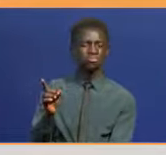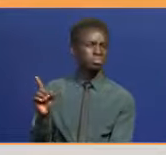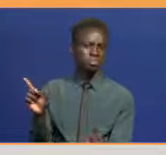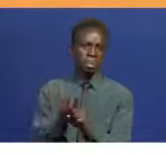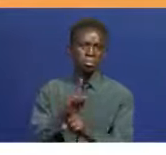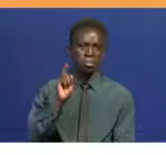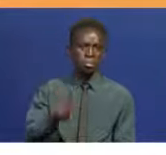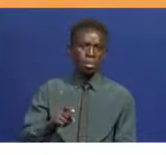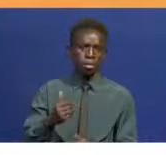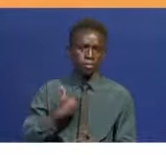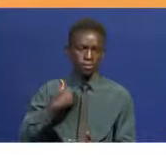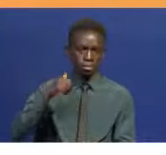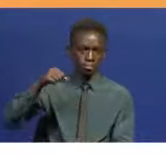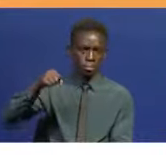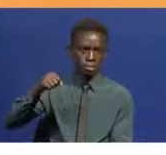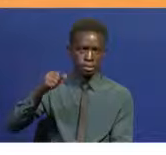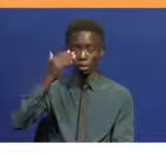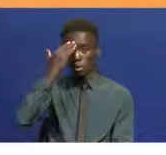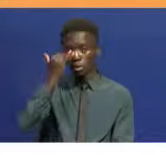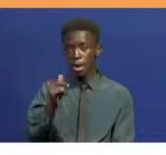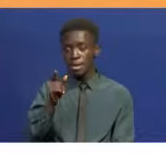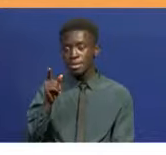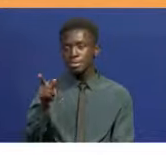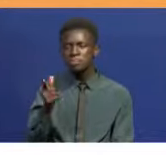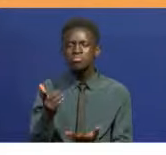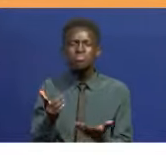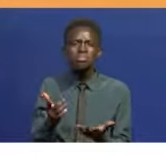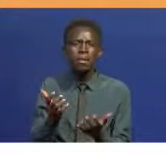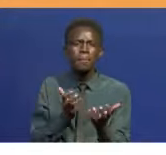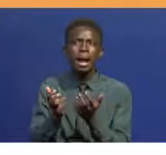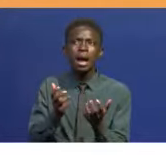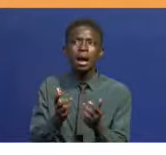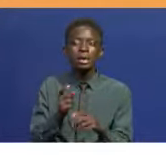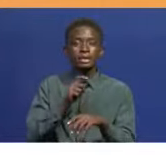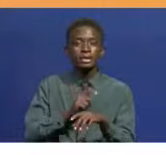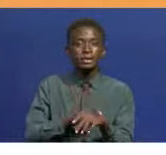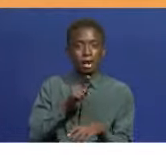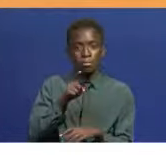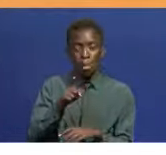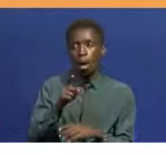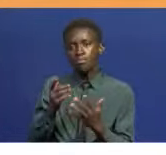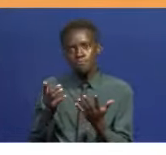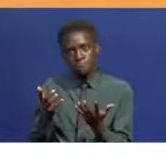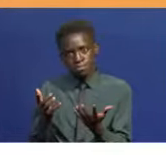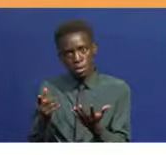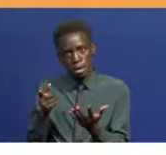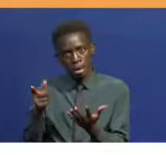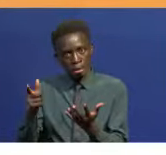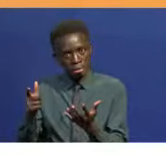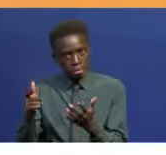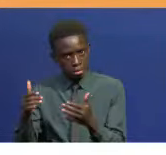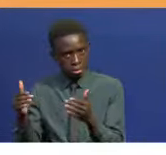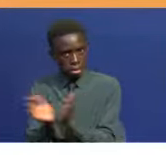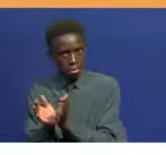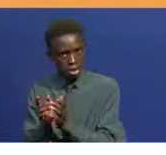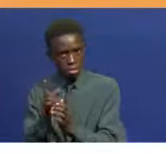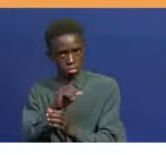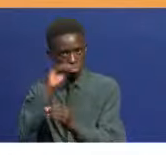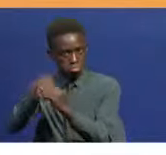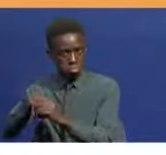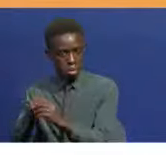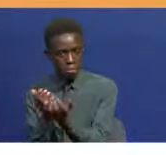is private enterprise. And when you enter this enterprise, you are getting in to trade. You are here for